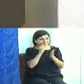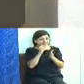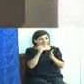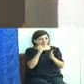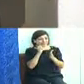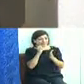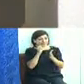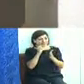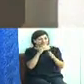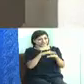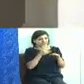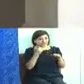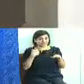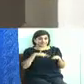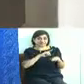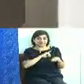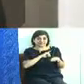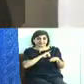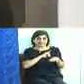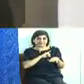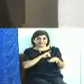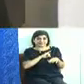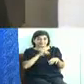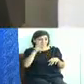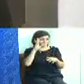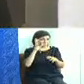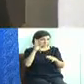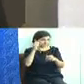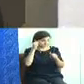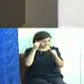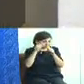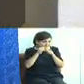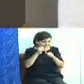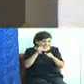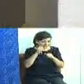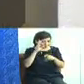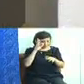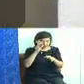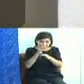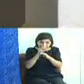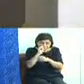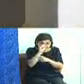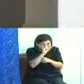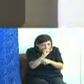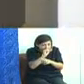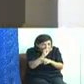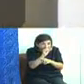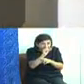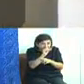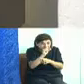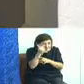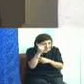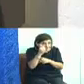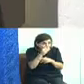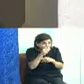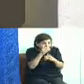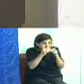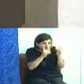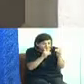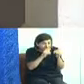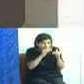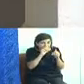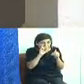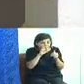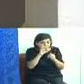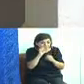that when our faith is even as small as a mustard seed, smaller than these seeds, that we